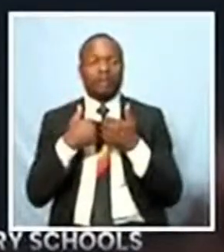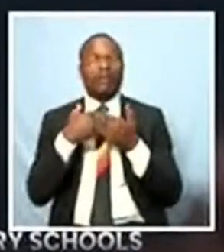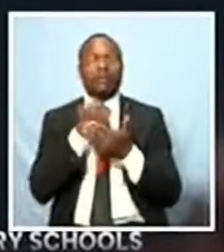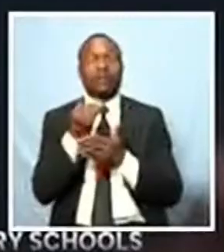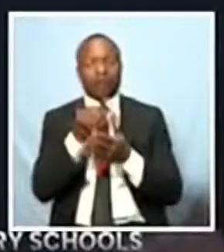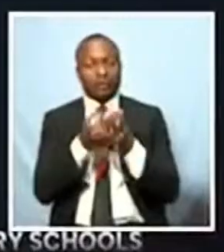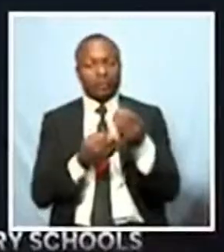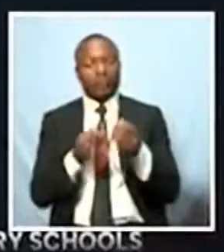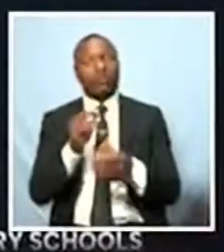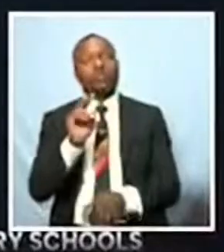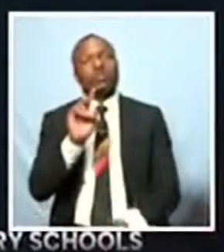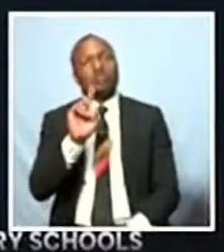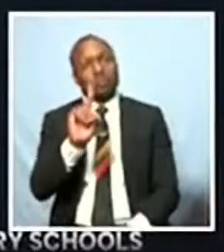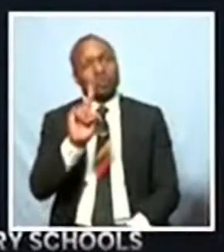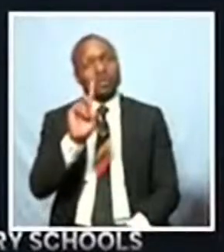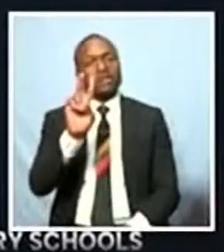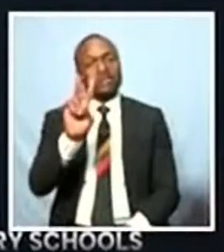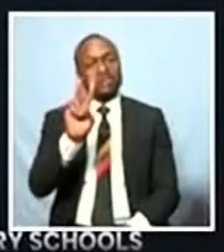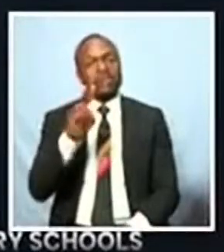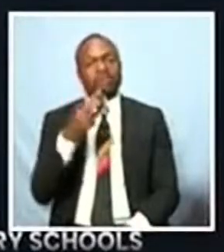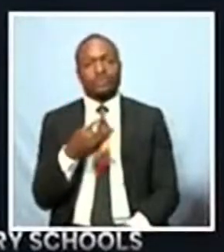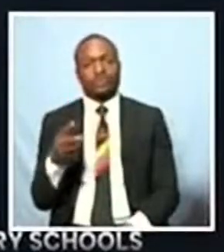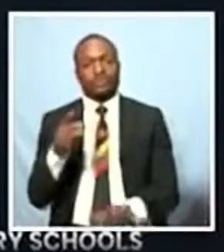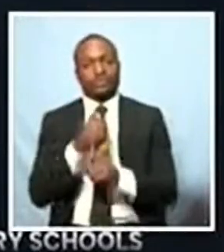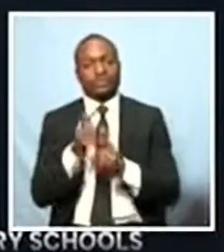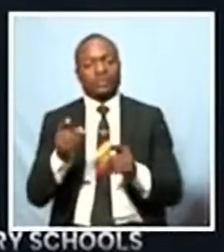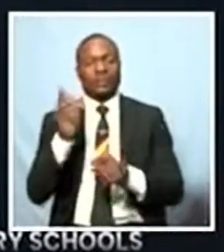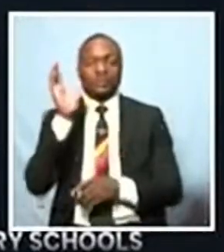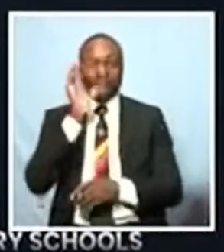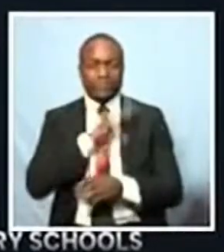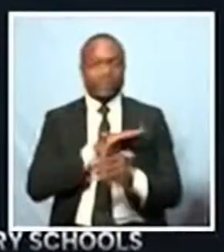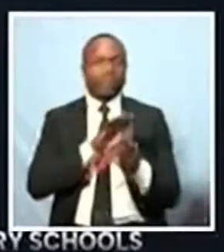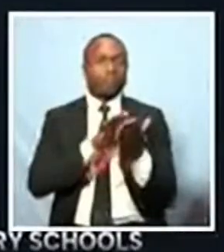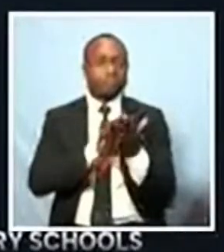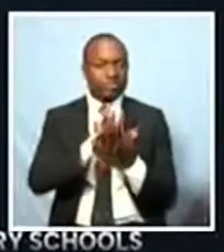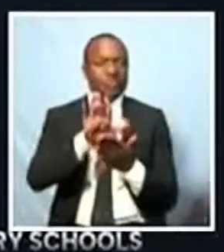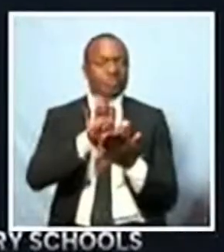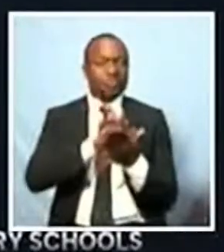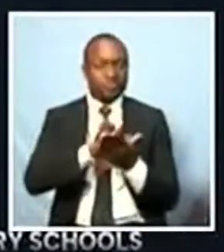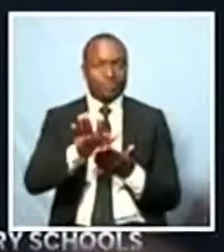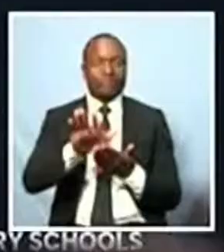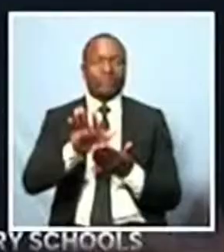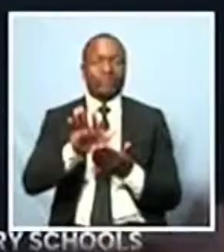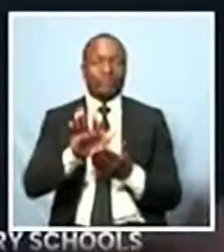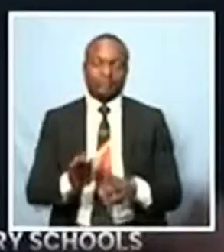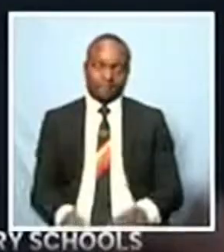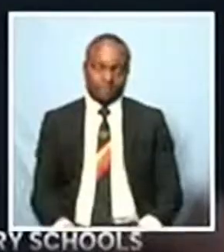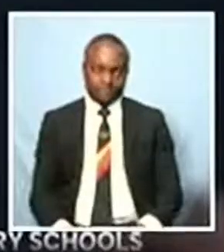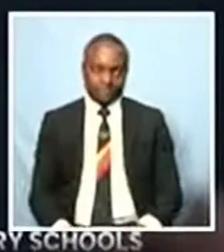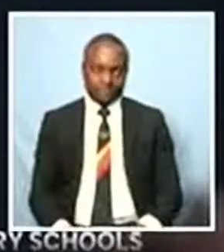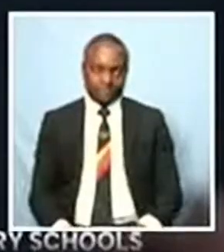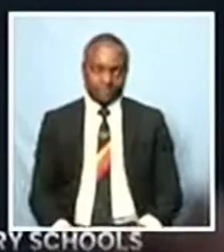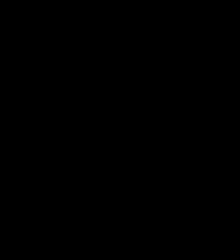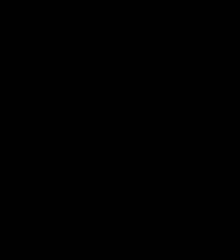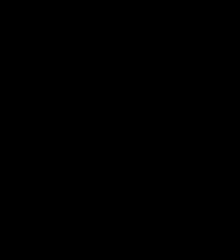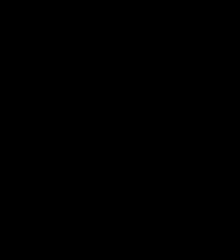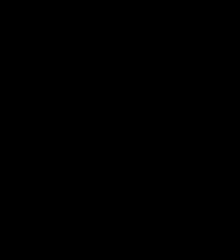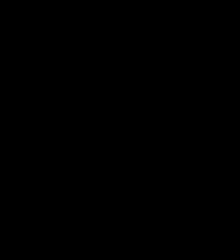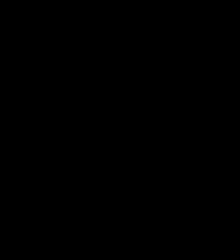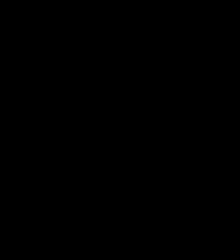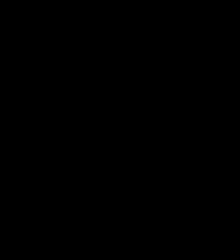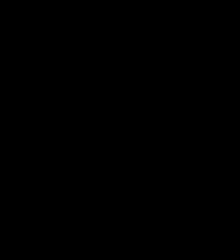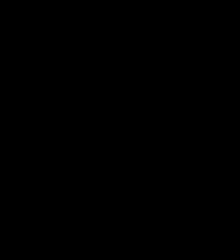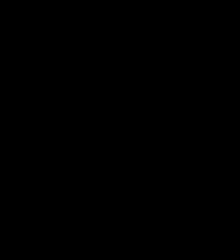and Form 2 materials, that's when they have just finished printing them, and so they will be getting to the